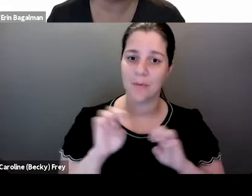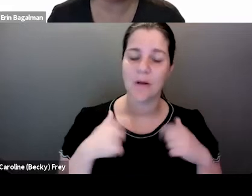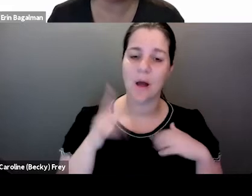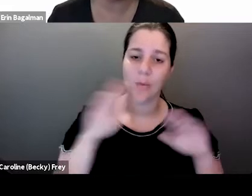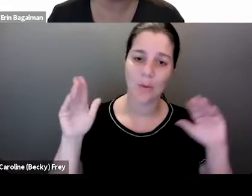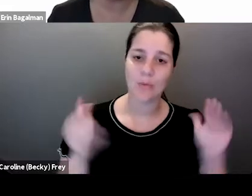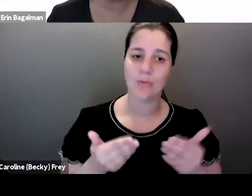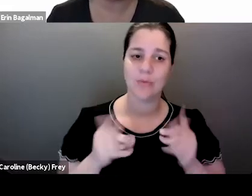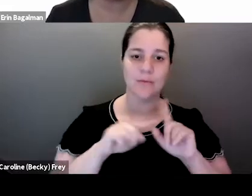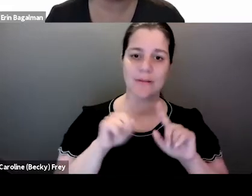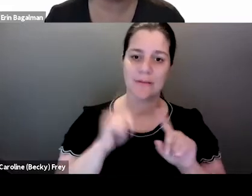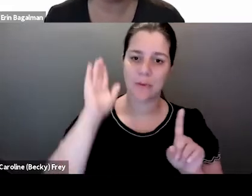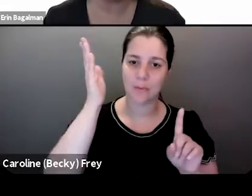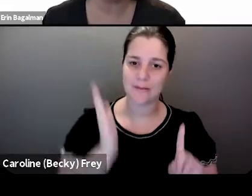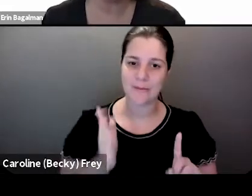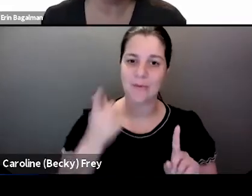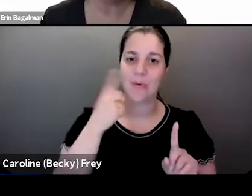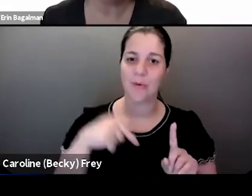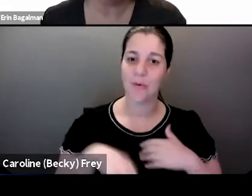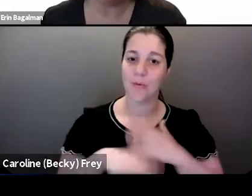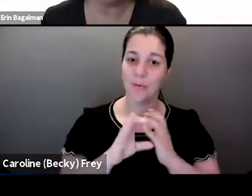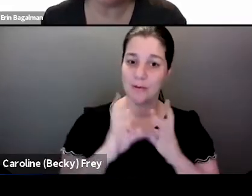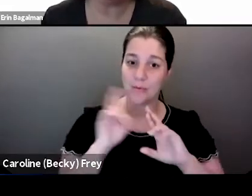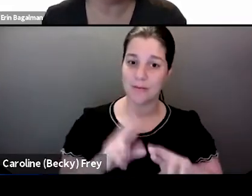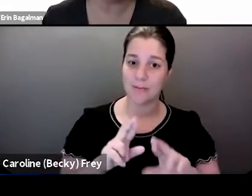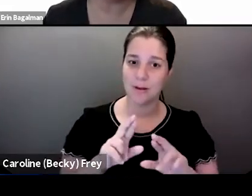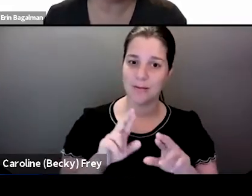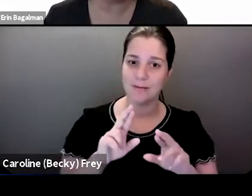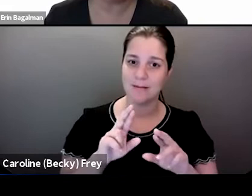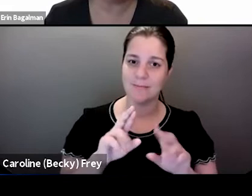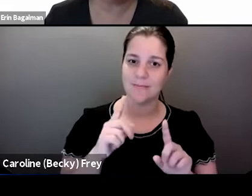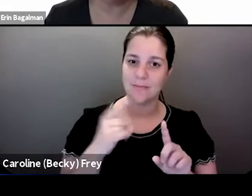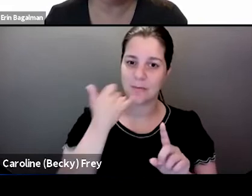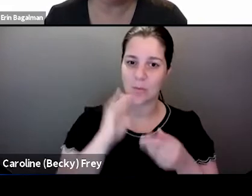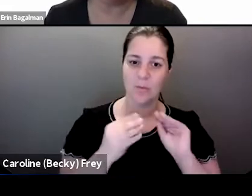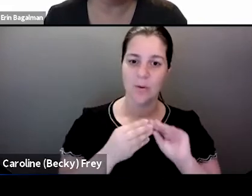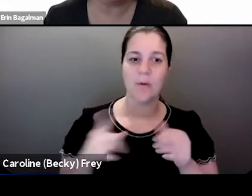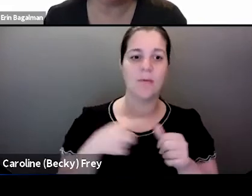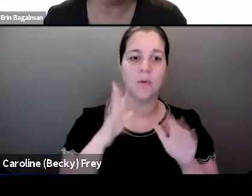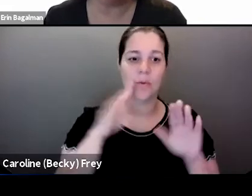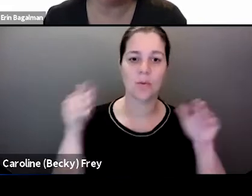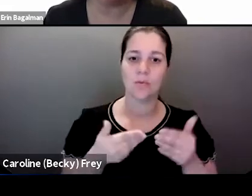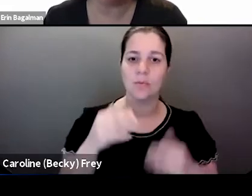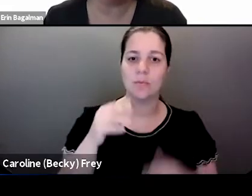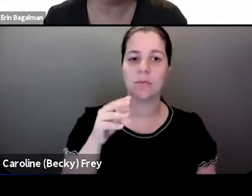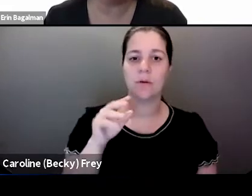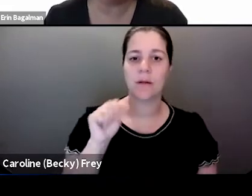and Implications for Crisis Response. First up is Dr. Anita Everett, who is the director of SAMHSA's Center for Mental